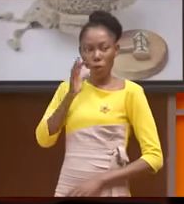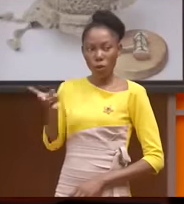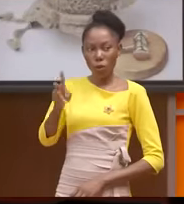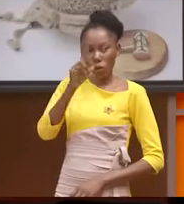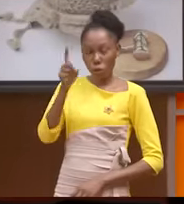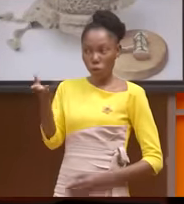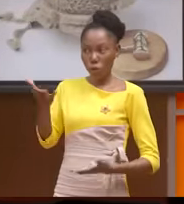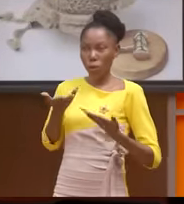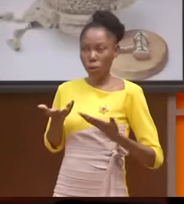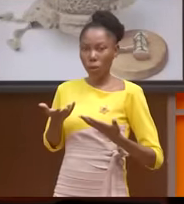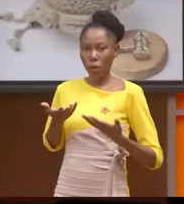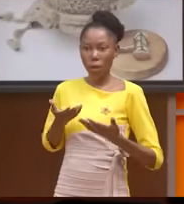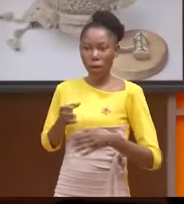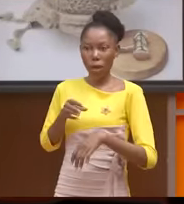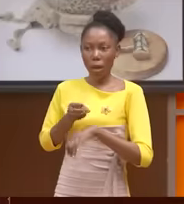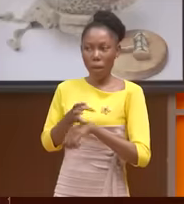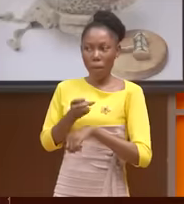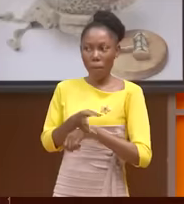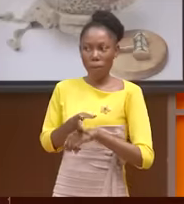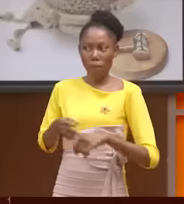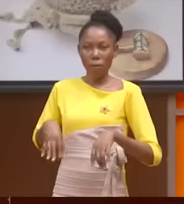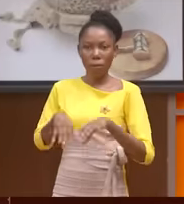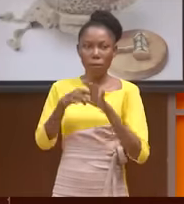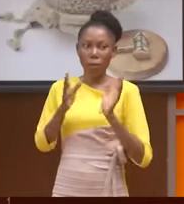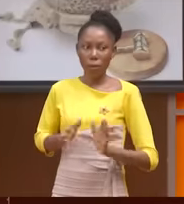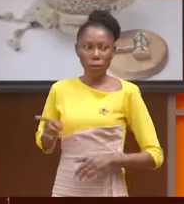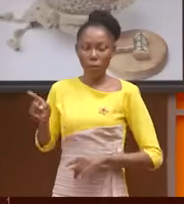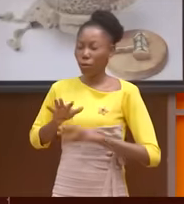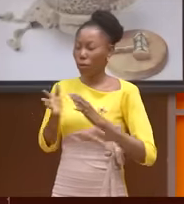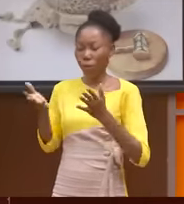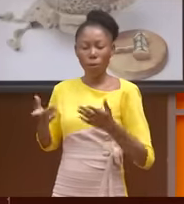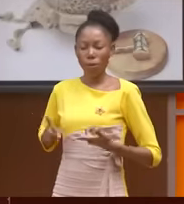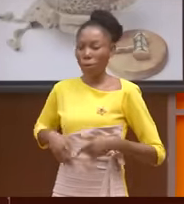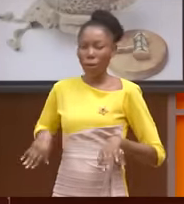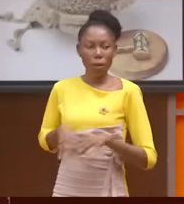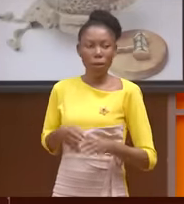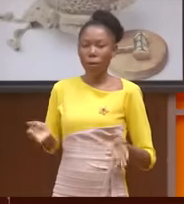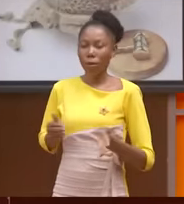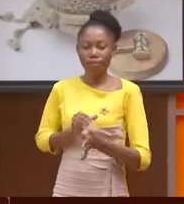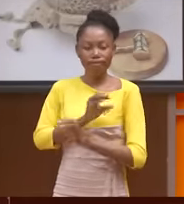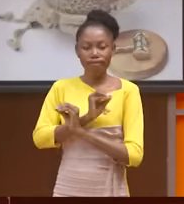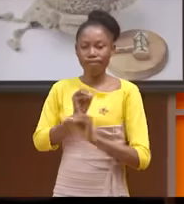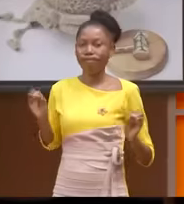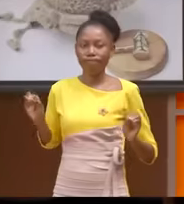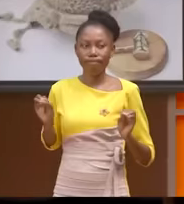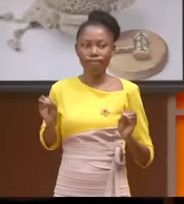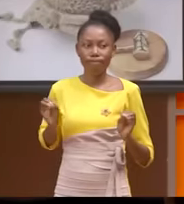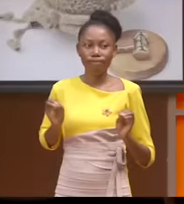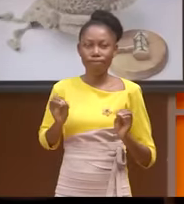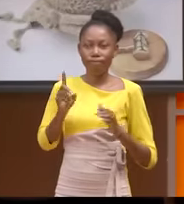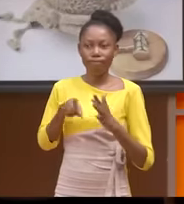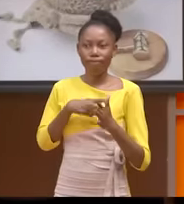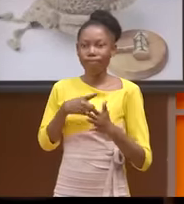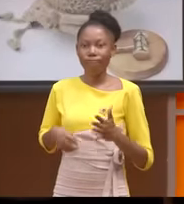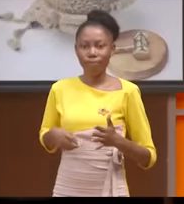a professional marriage counselor to step in? I don't want the marriage again. You don't want it anymore? You can't force